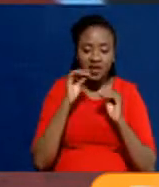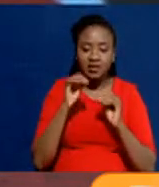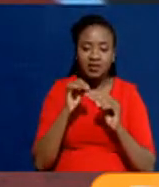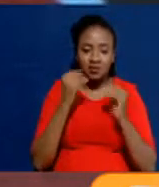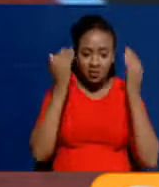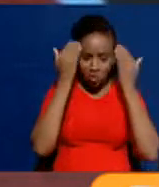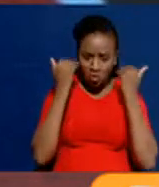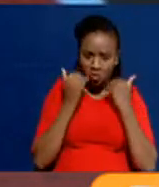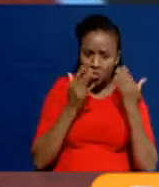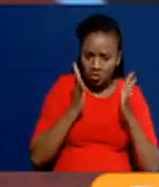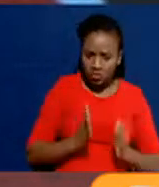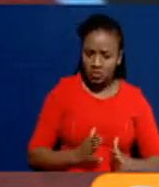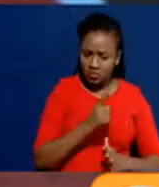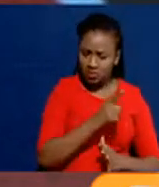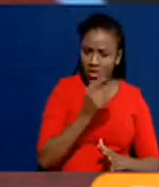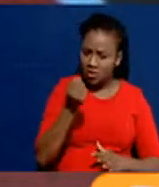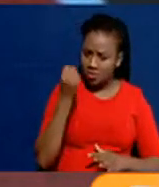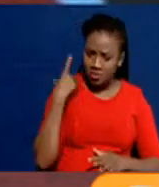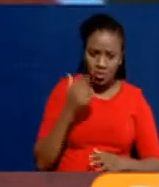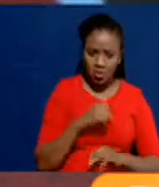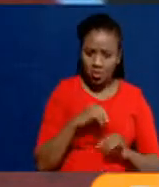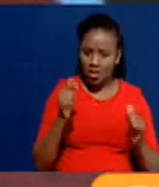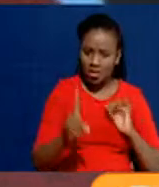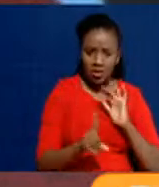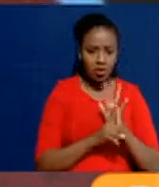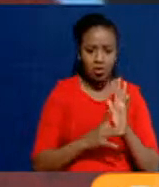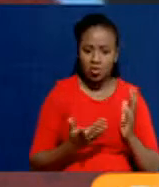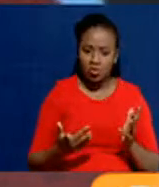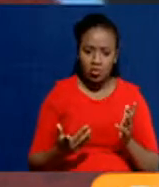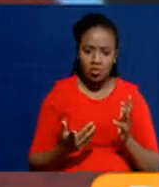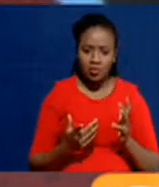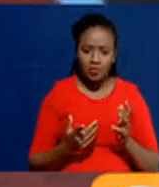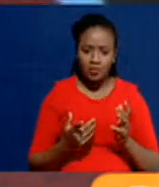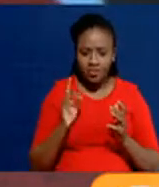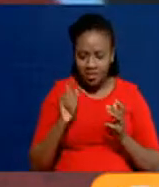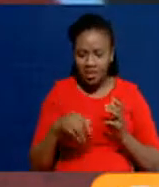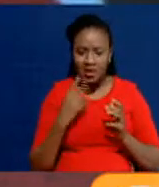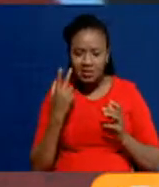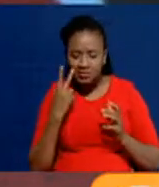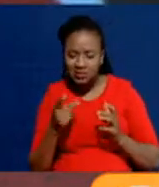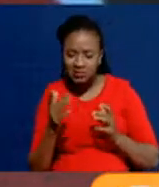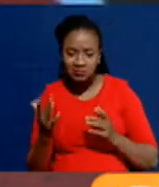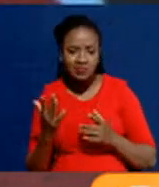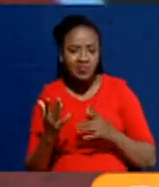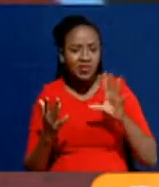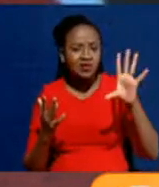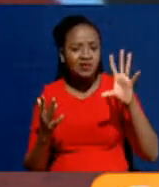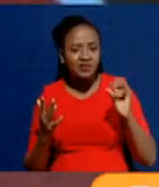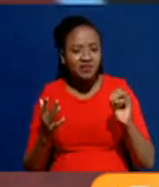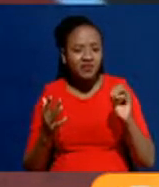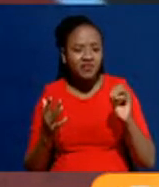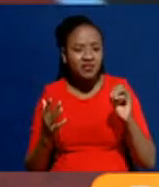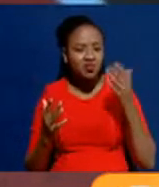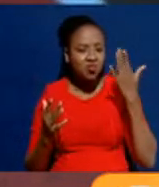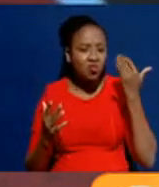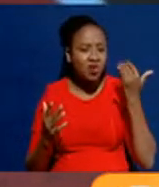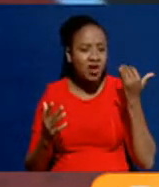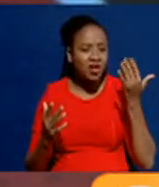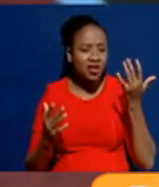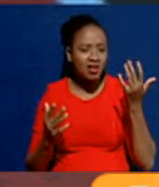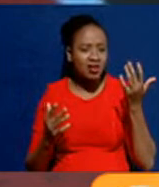fit your wishes. They can question, why should 50